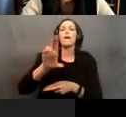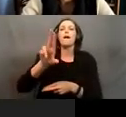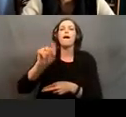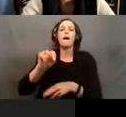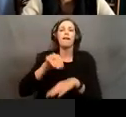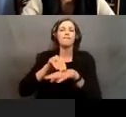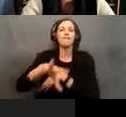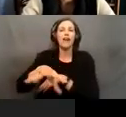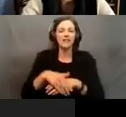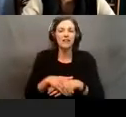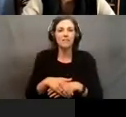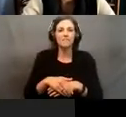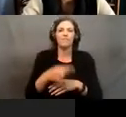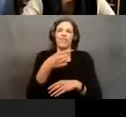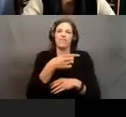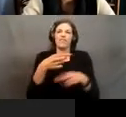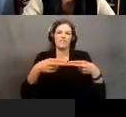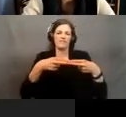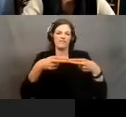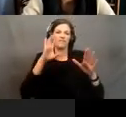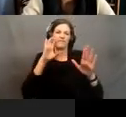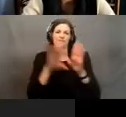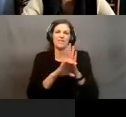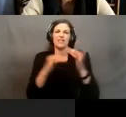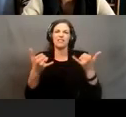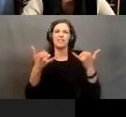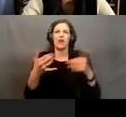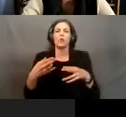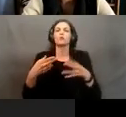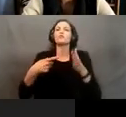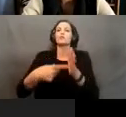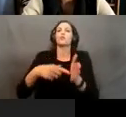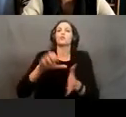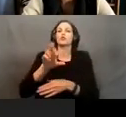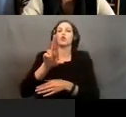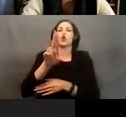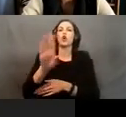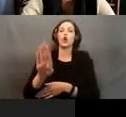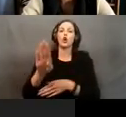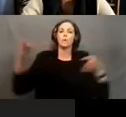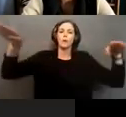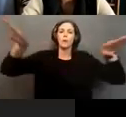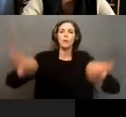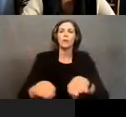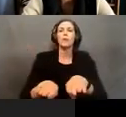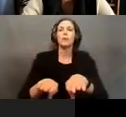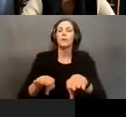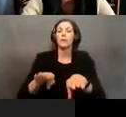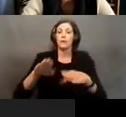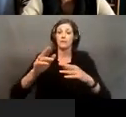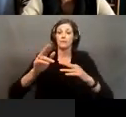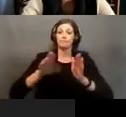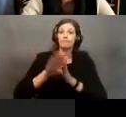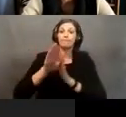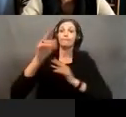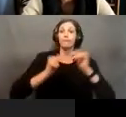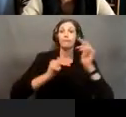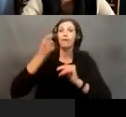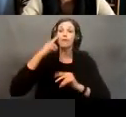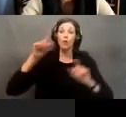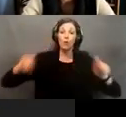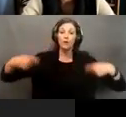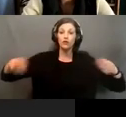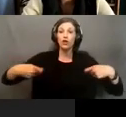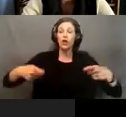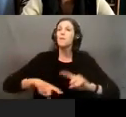there's a slide image right now that shows a curb cut being, you know, which is intended and built for wheelchair riders being used by a parent with a